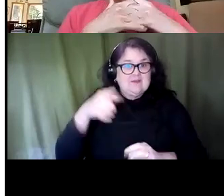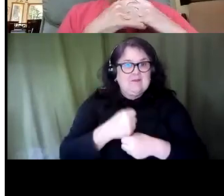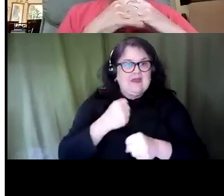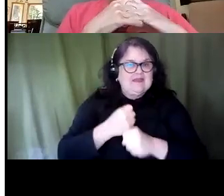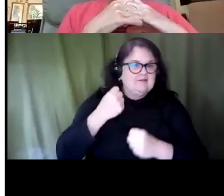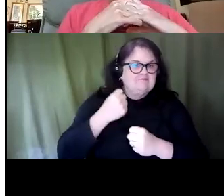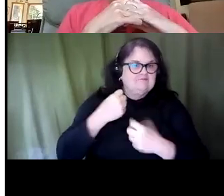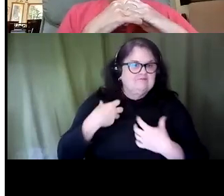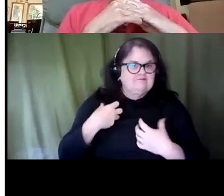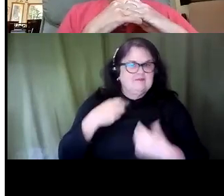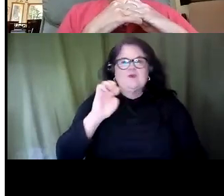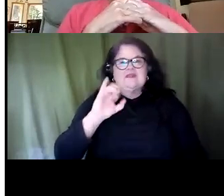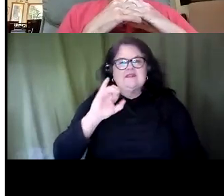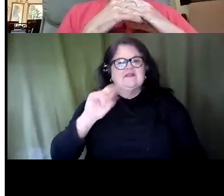So